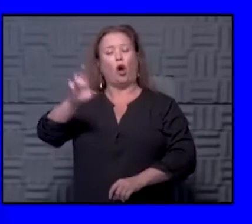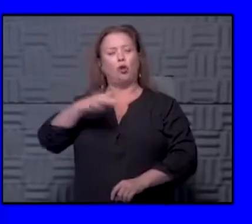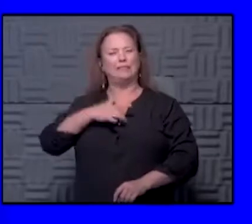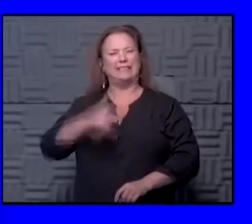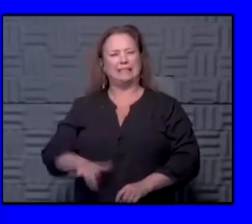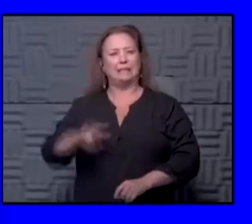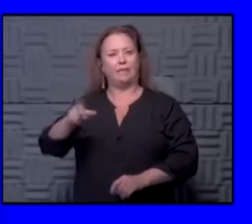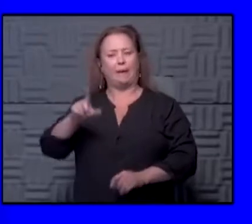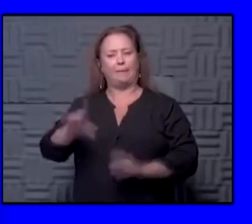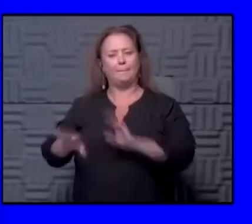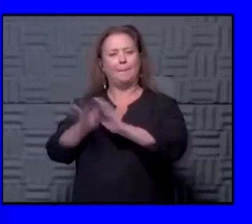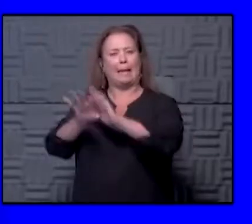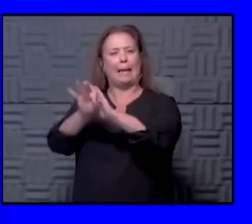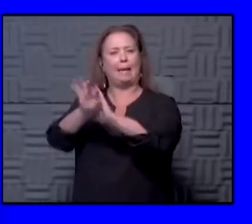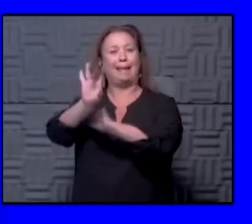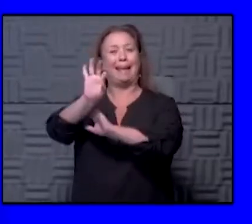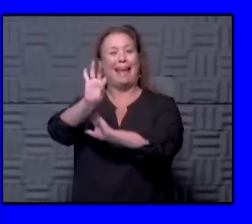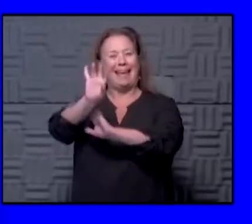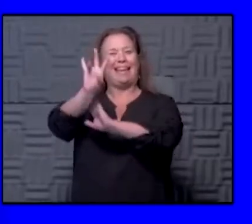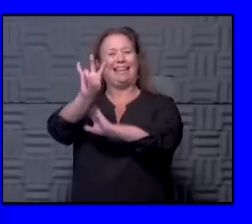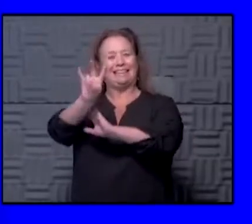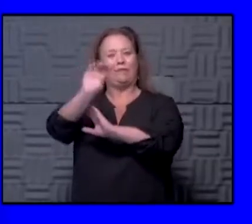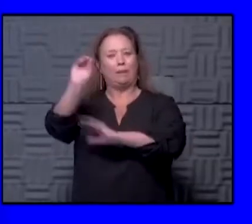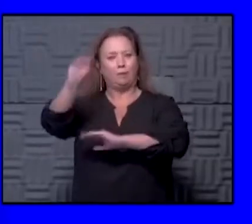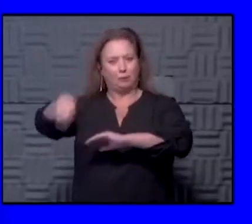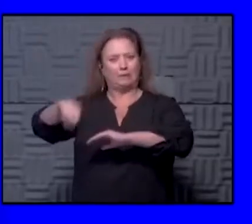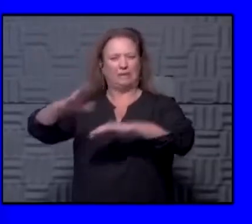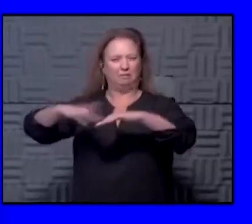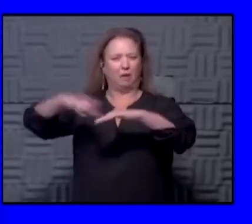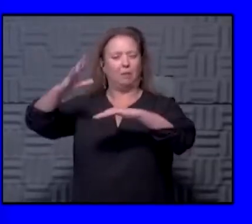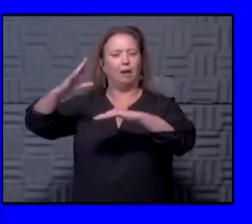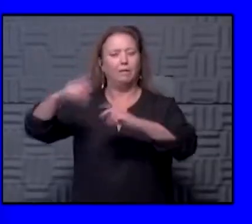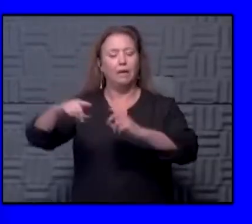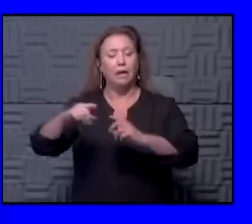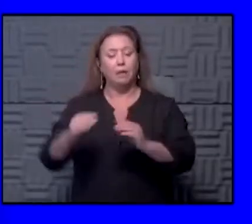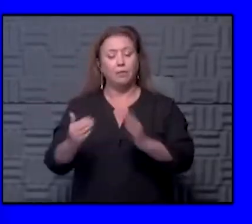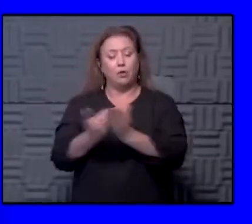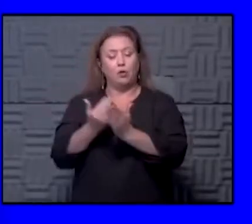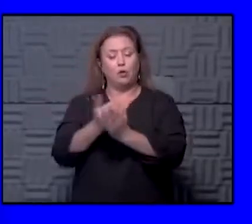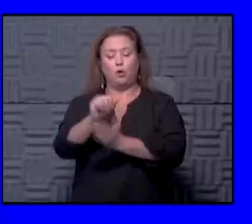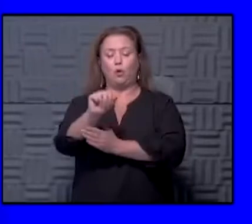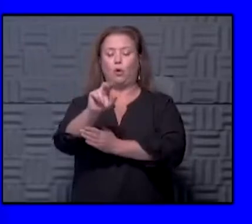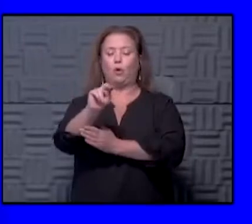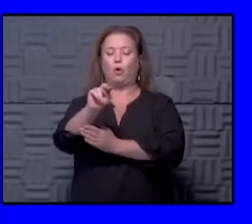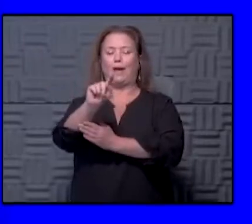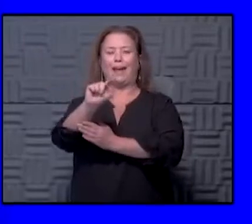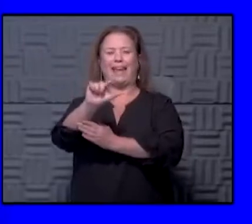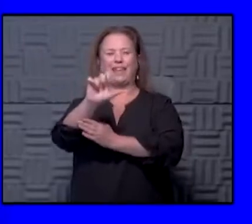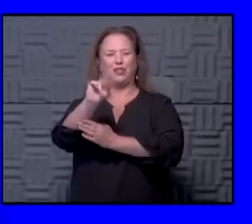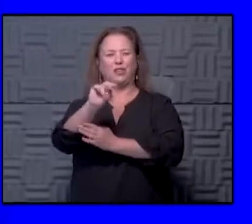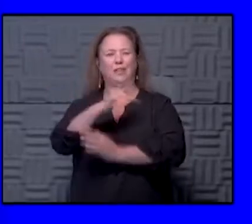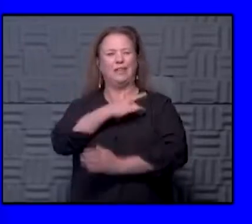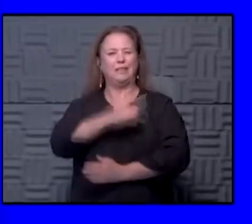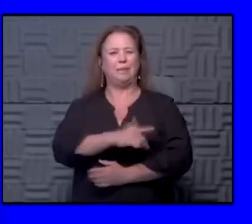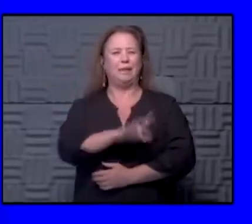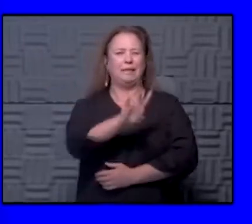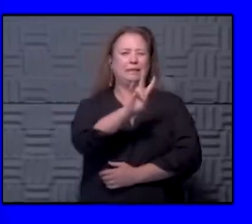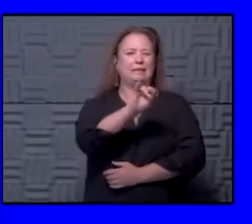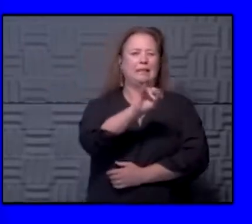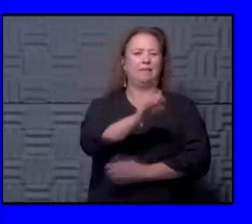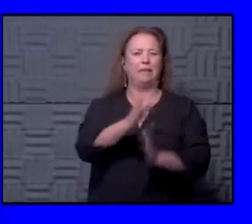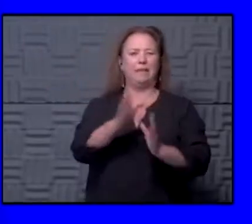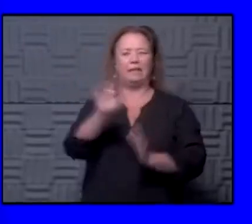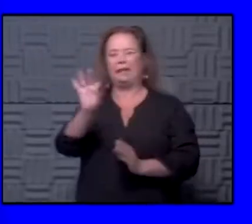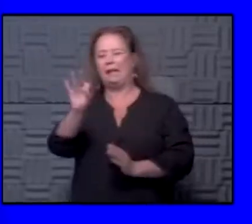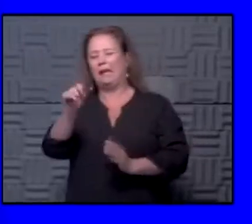it up 97% of the time or more. These new antigen tests will seem to pick it up, 70 to 90% range, but